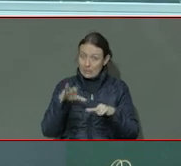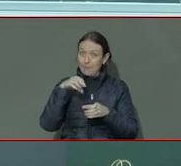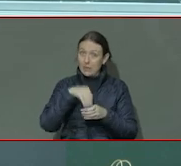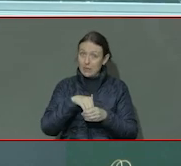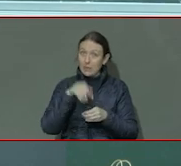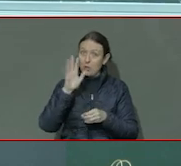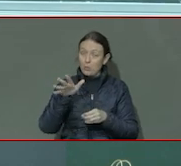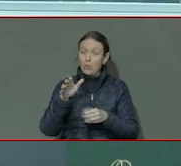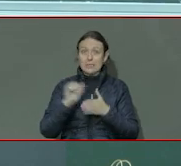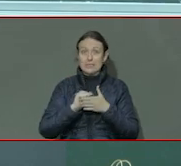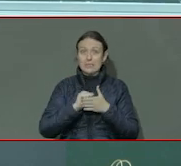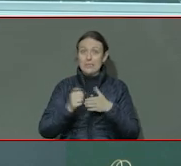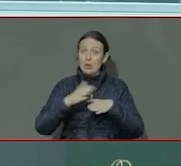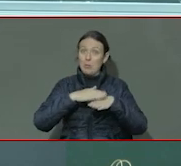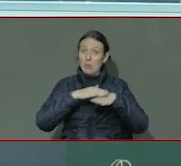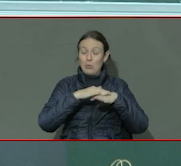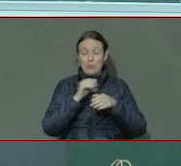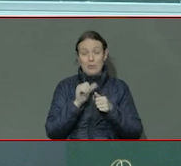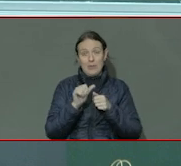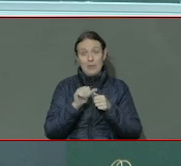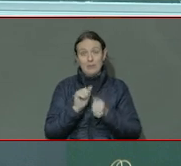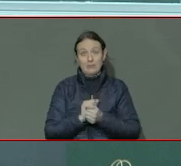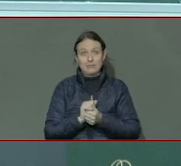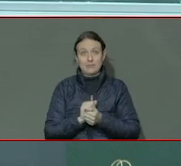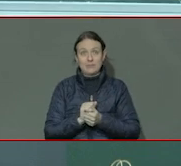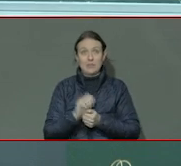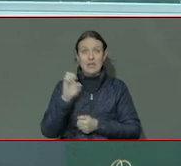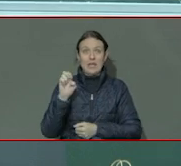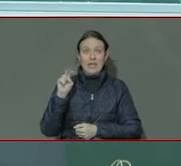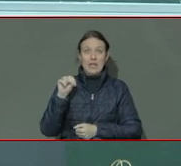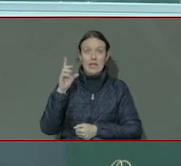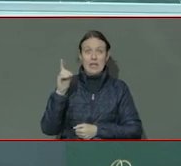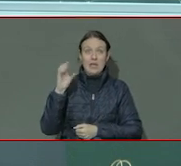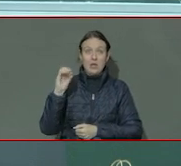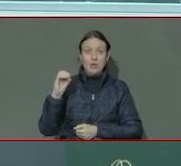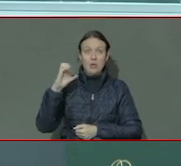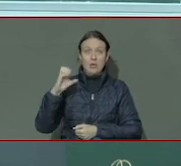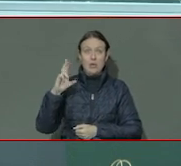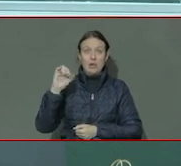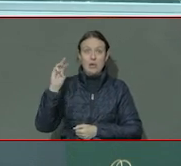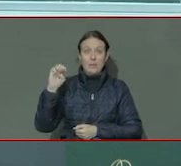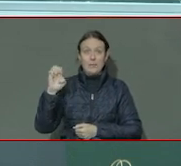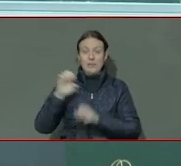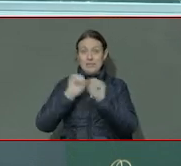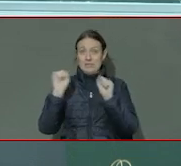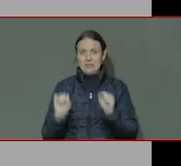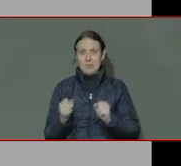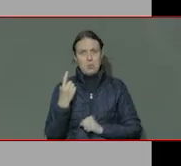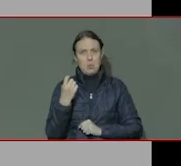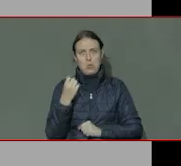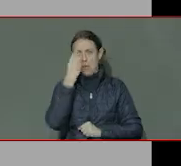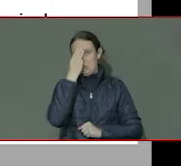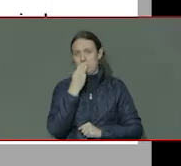it. So the endocrine system is really only this diagram. We want you to